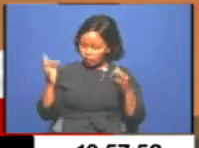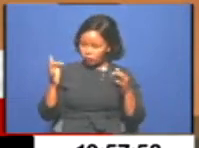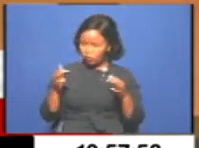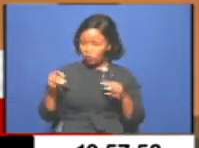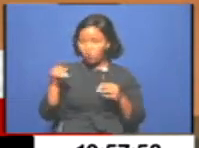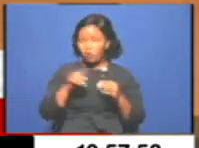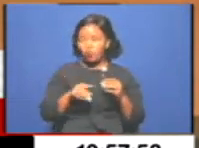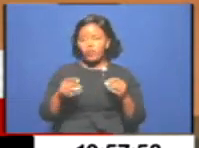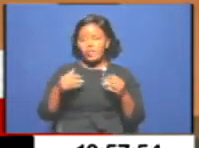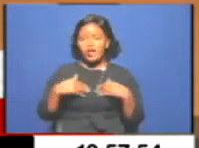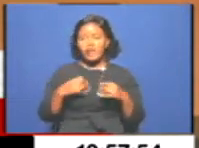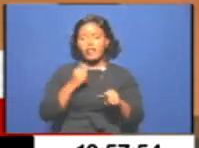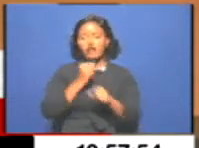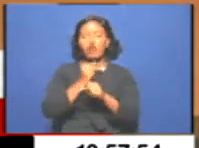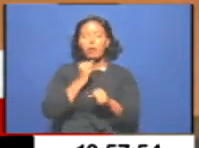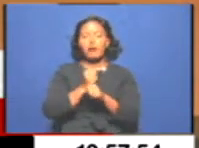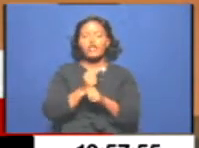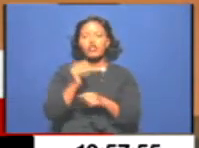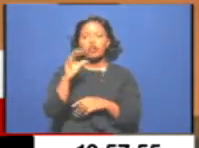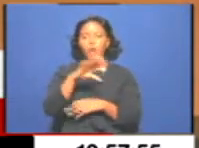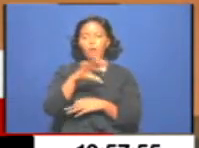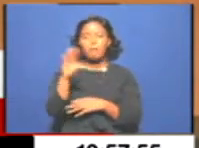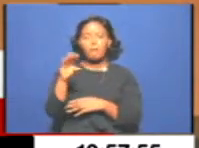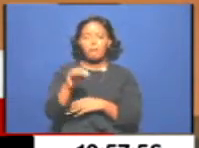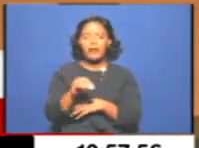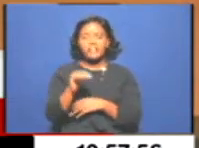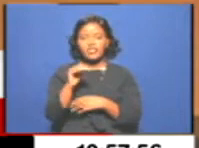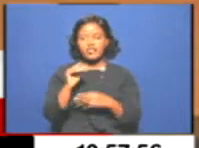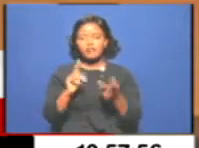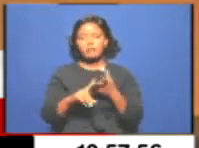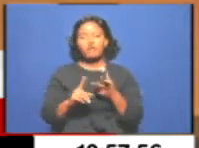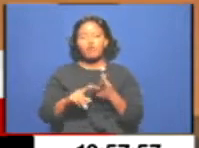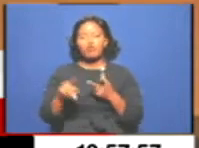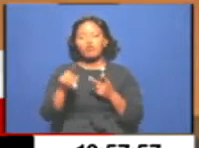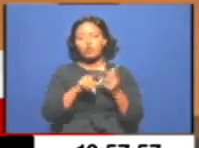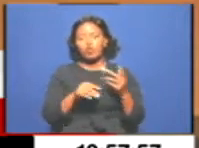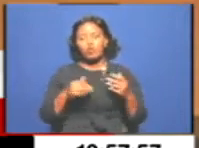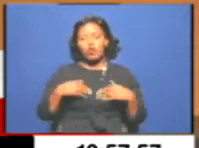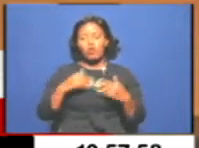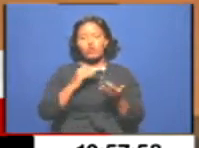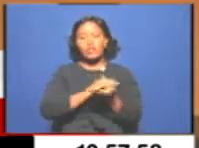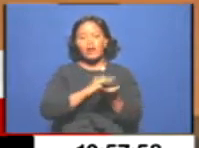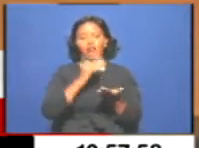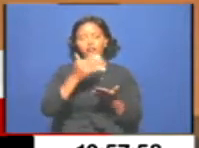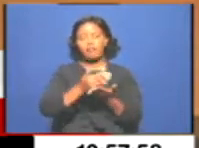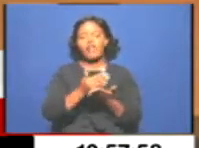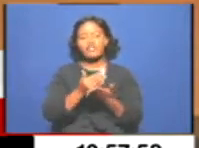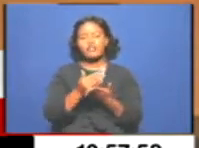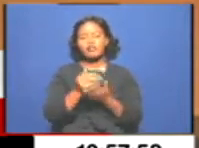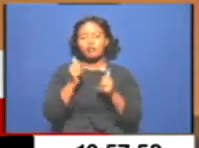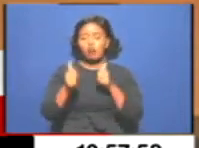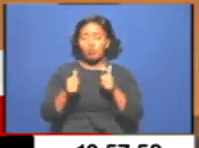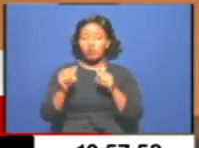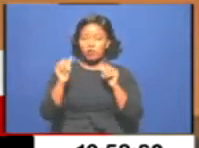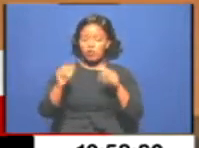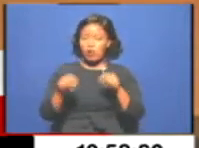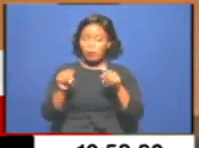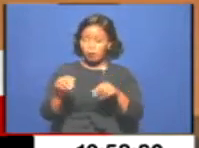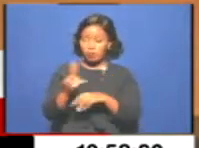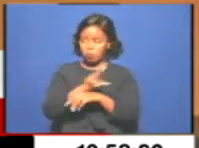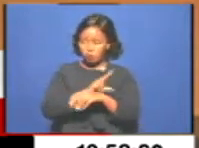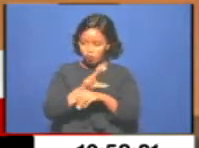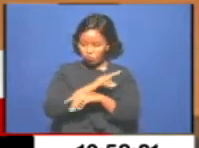operational budget. We have operational, we have funds which can be able to execute our annual operations